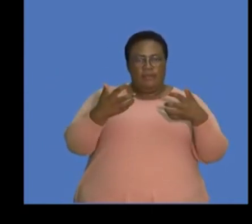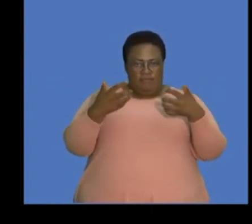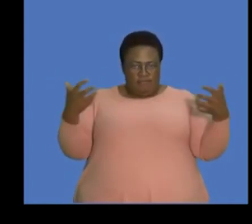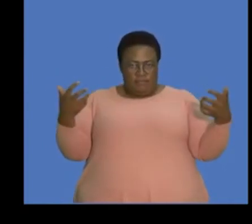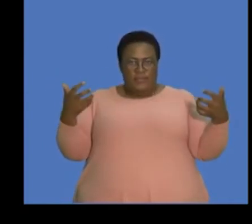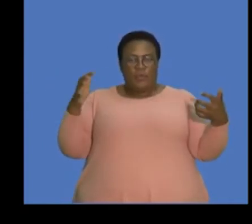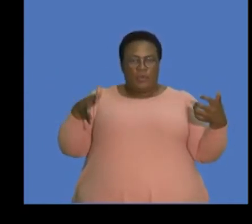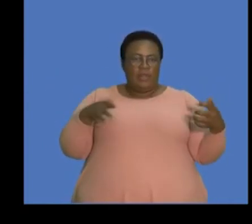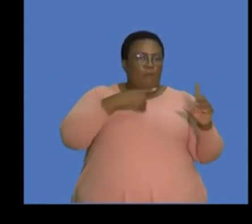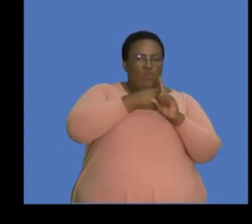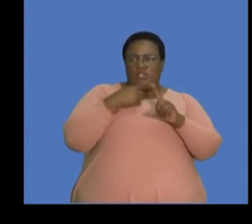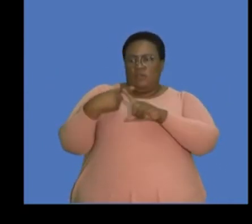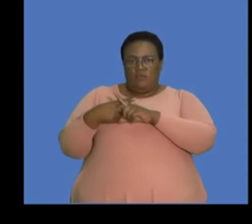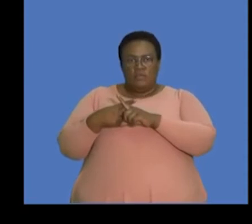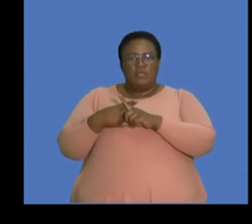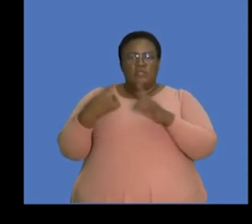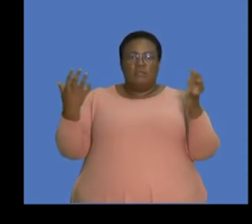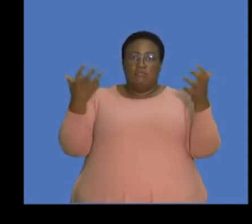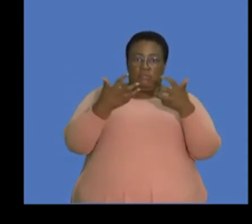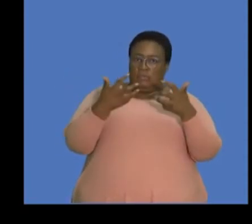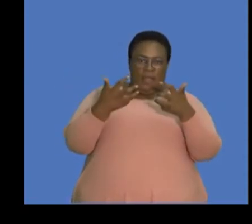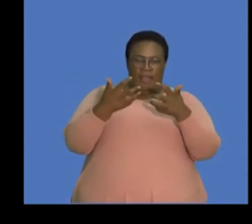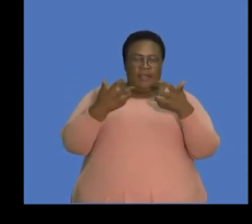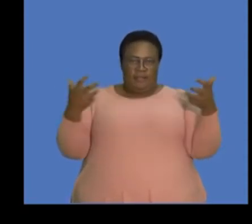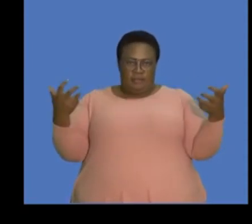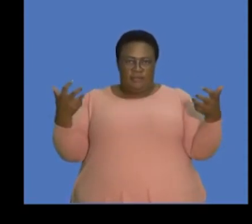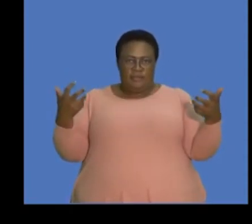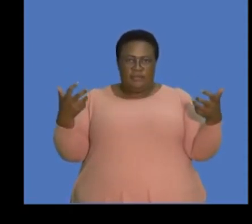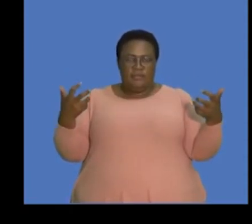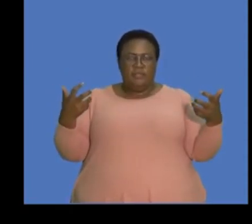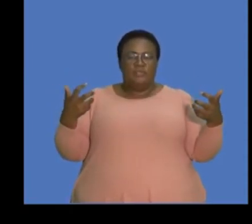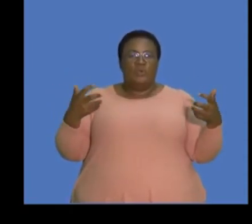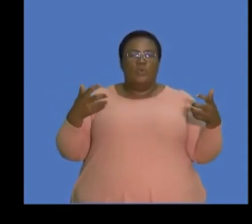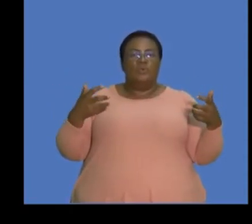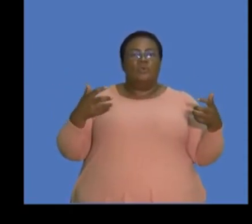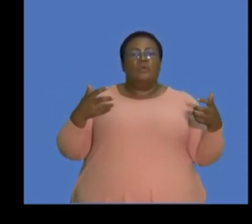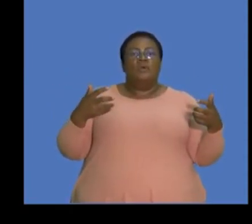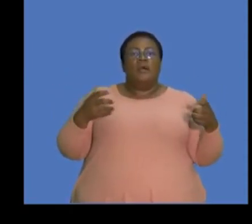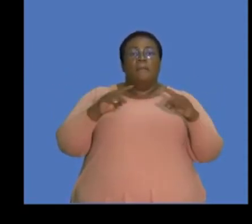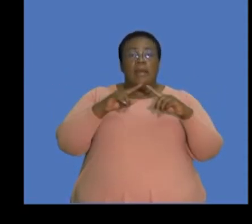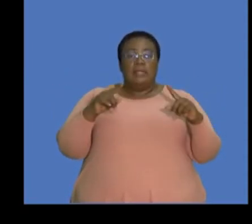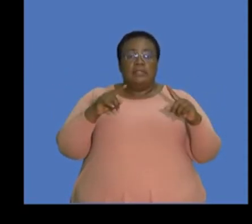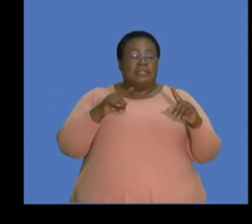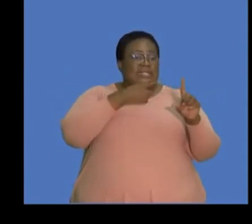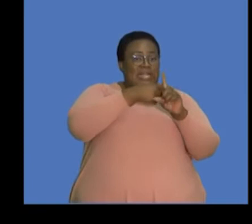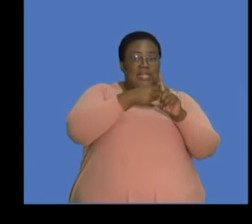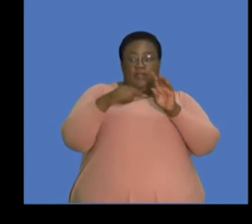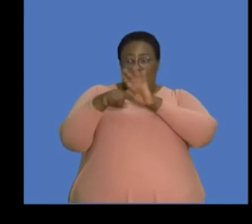positive, they exert a force on each other. Okay, away, they tend to push away, while opposite, they tend